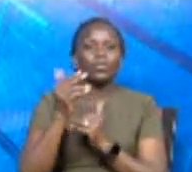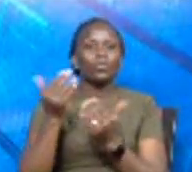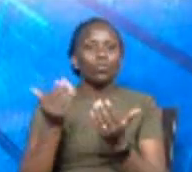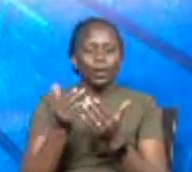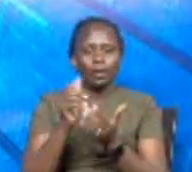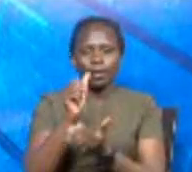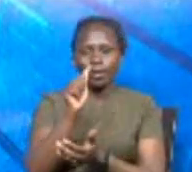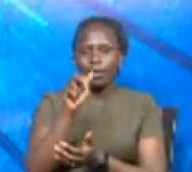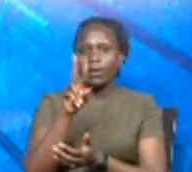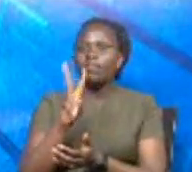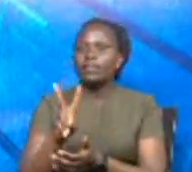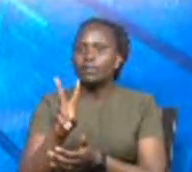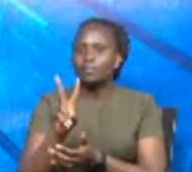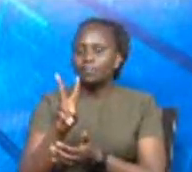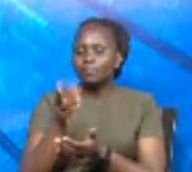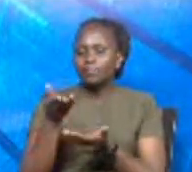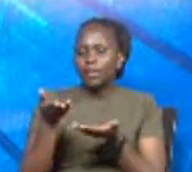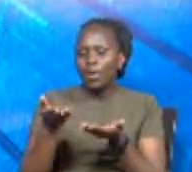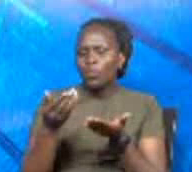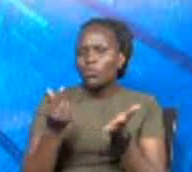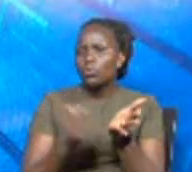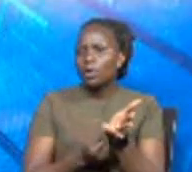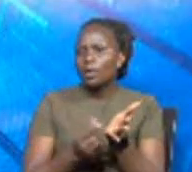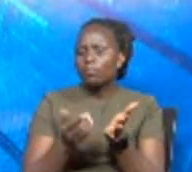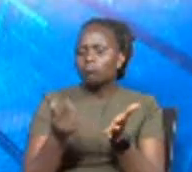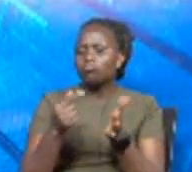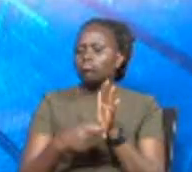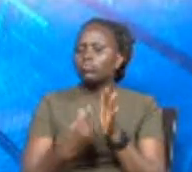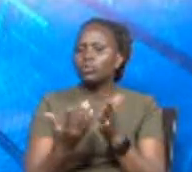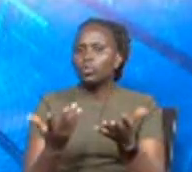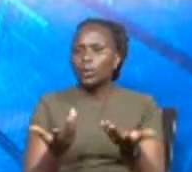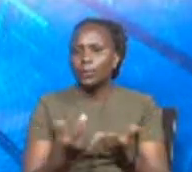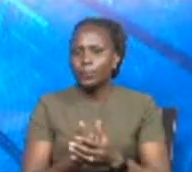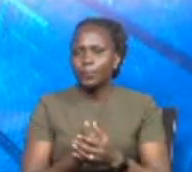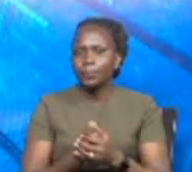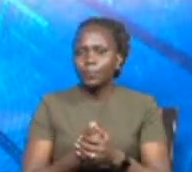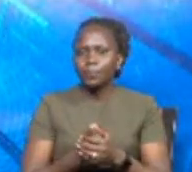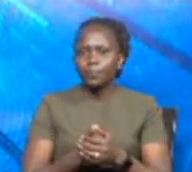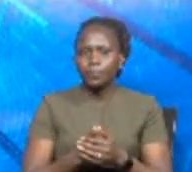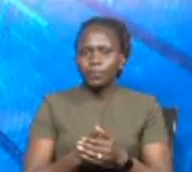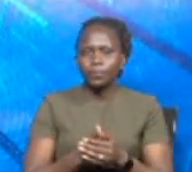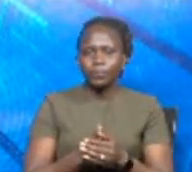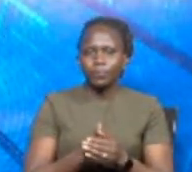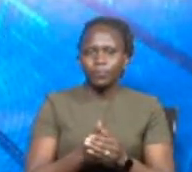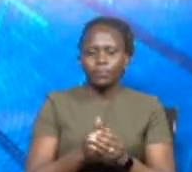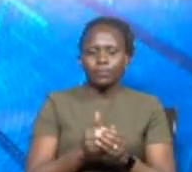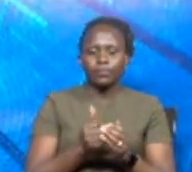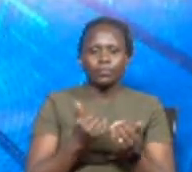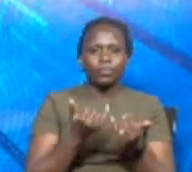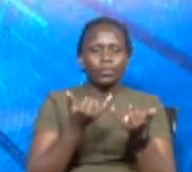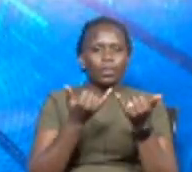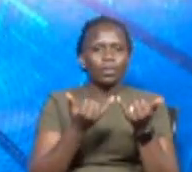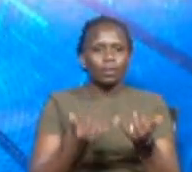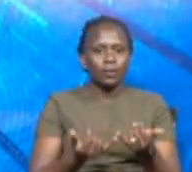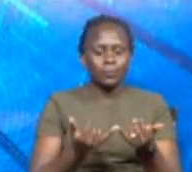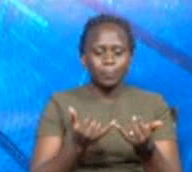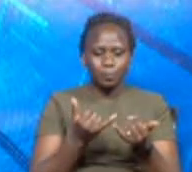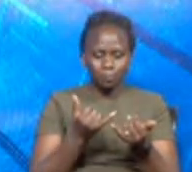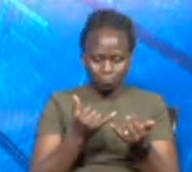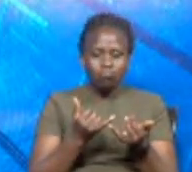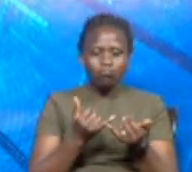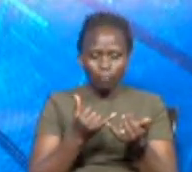therapies. How is Uganda faring in this regard? Yeah, so according to the His Excellency's